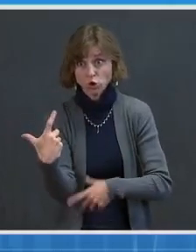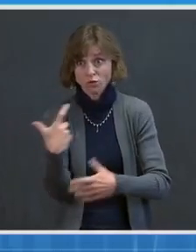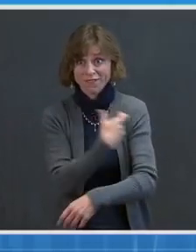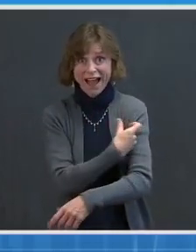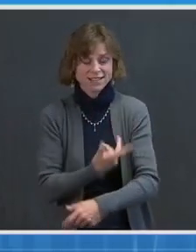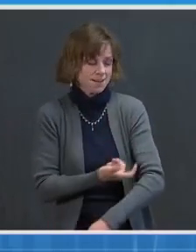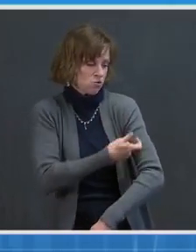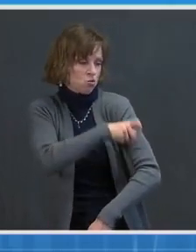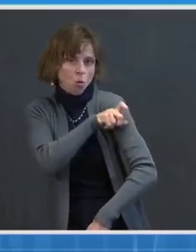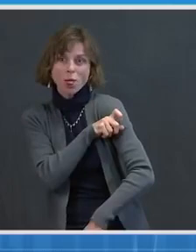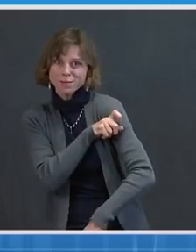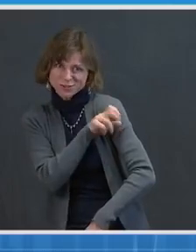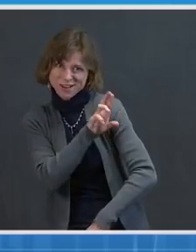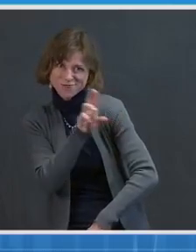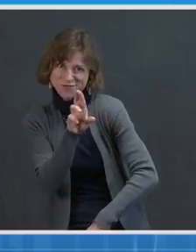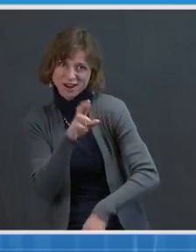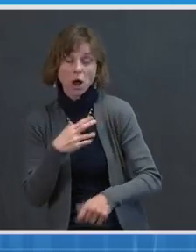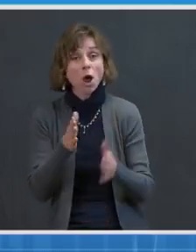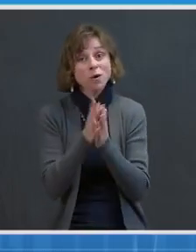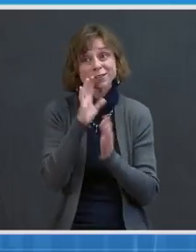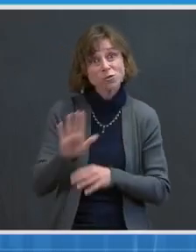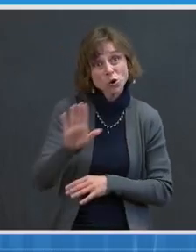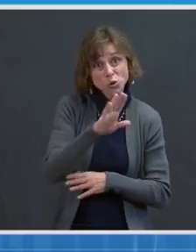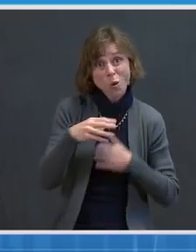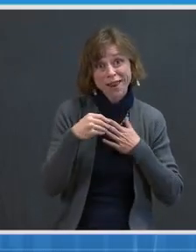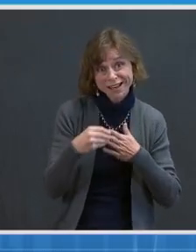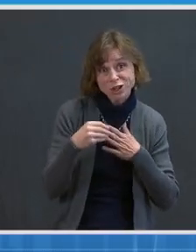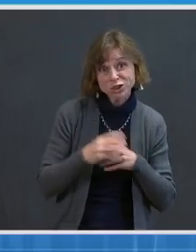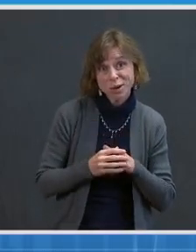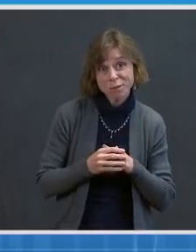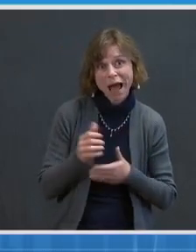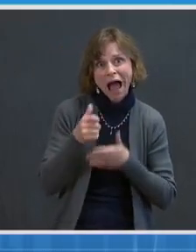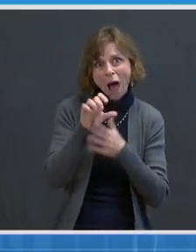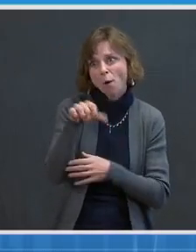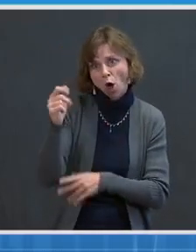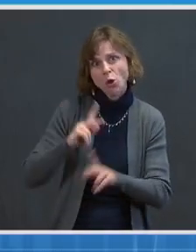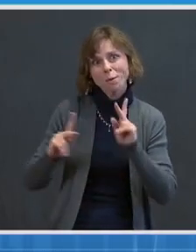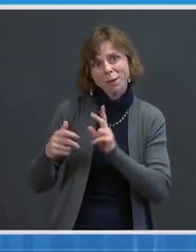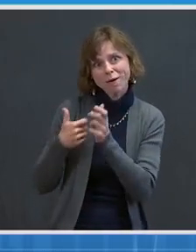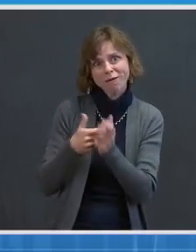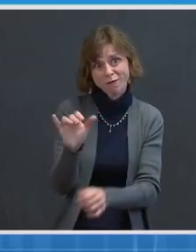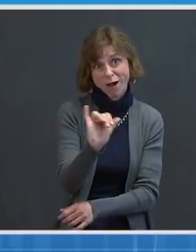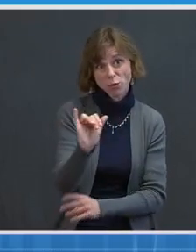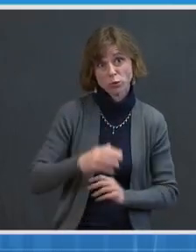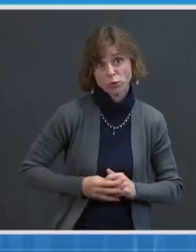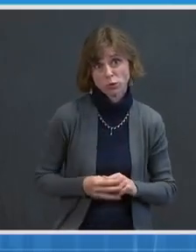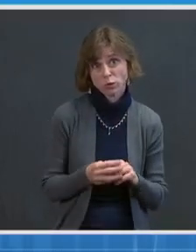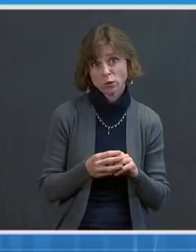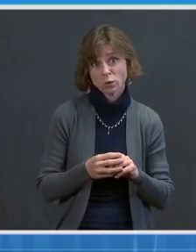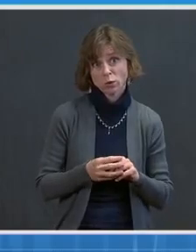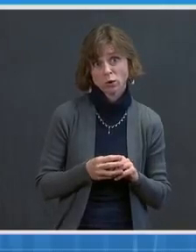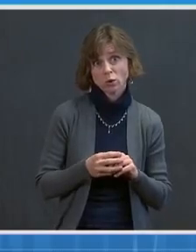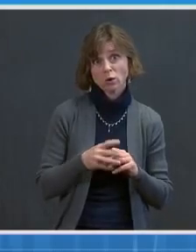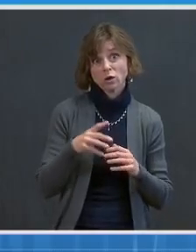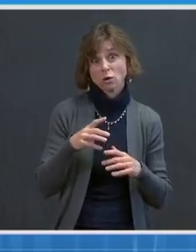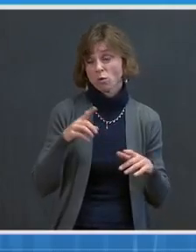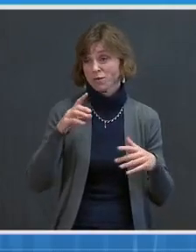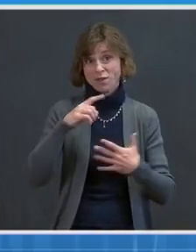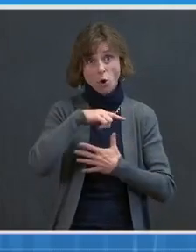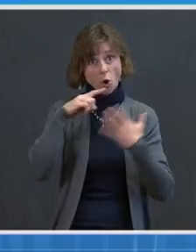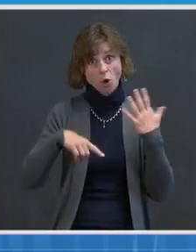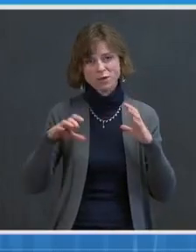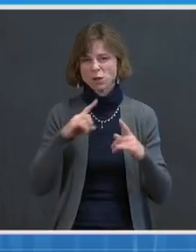And we ask for your leadership in helping others do both of the same. With the above actions, we are so